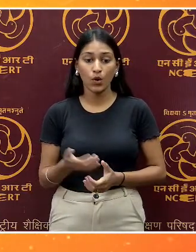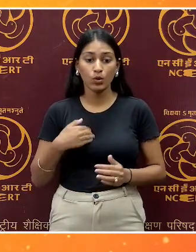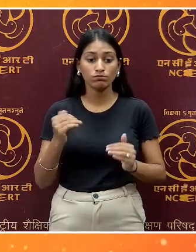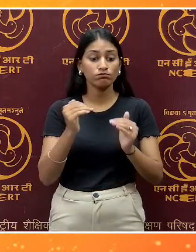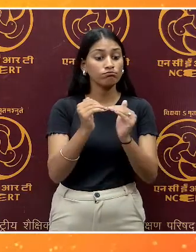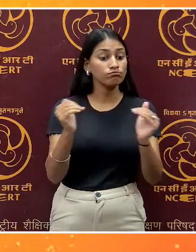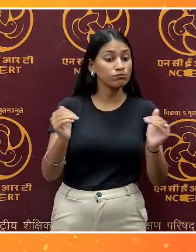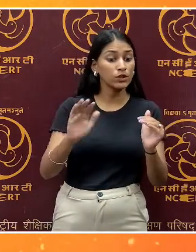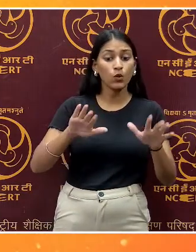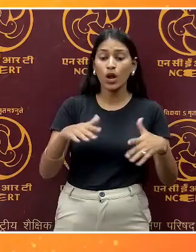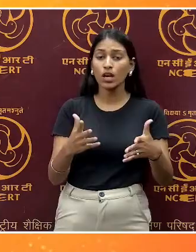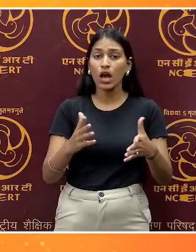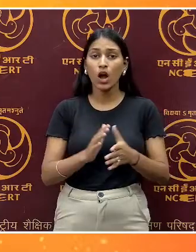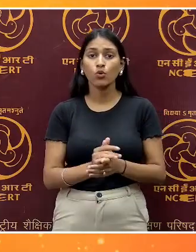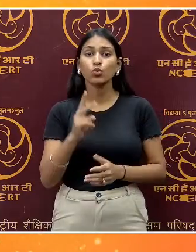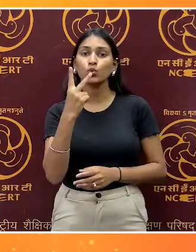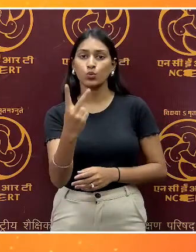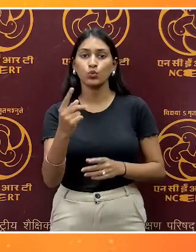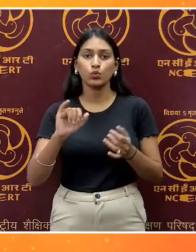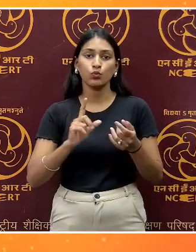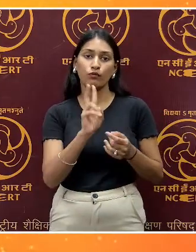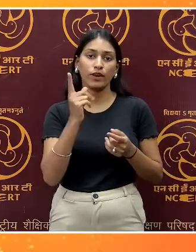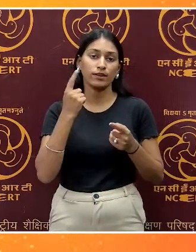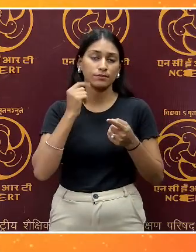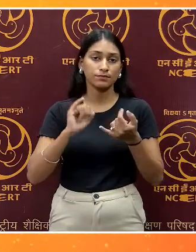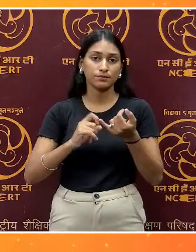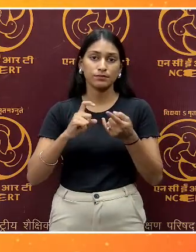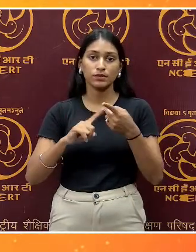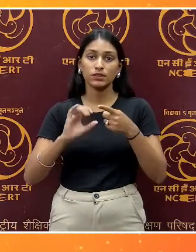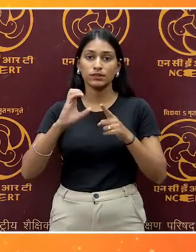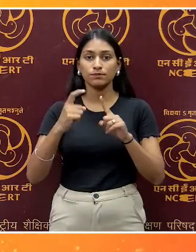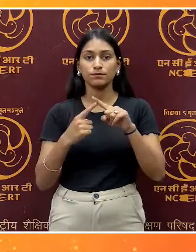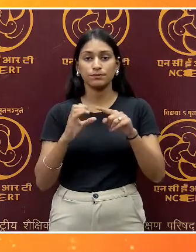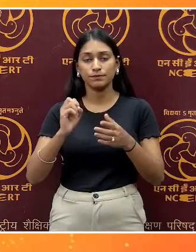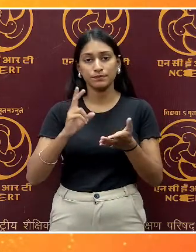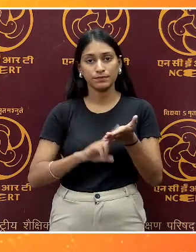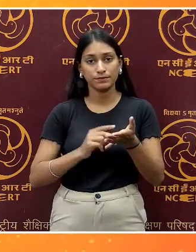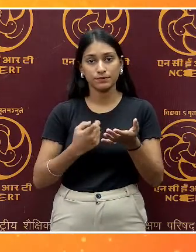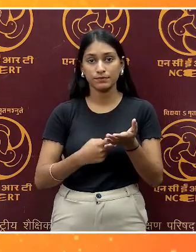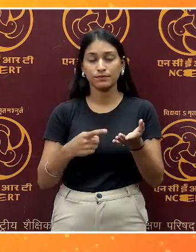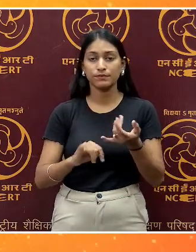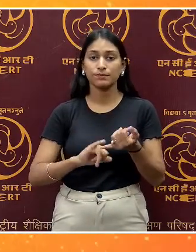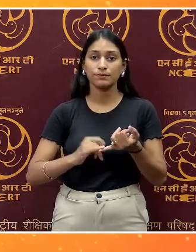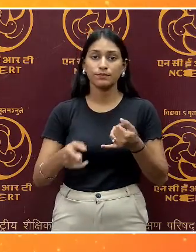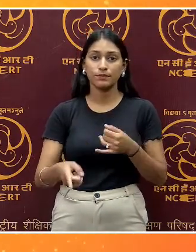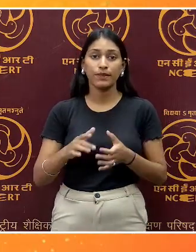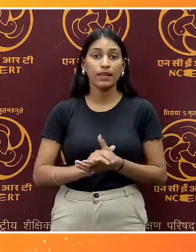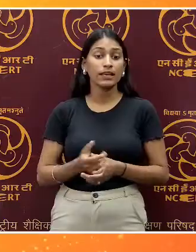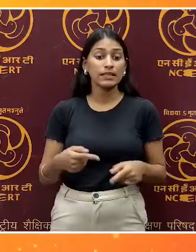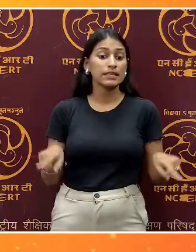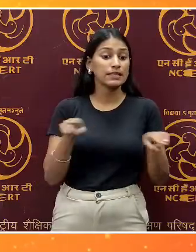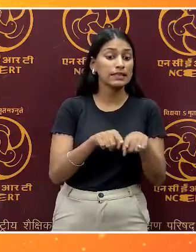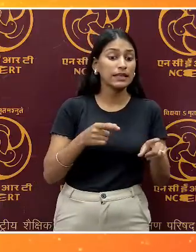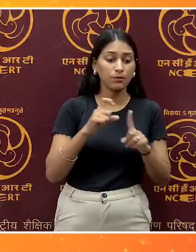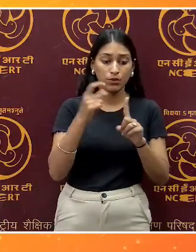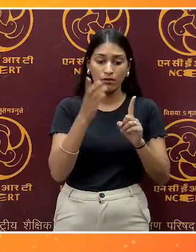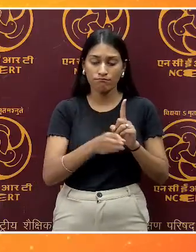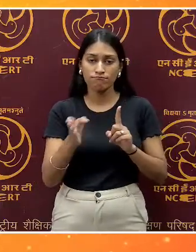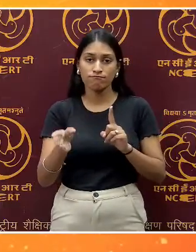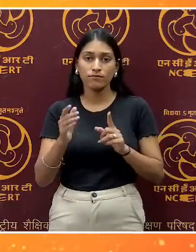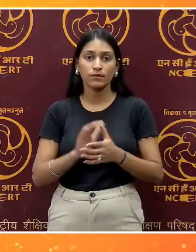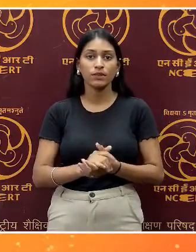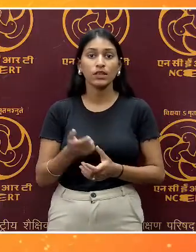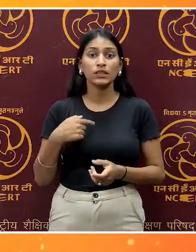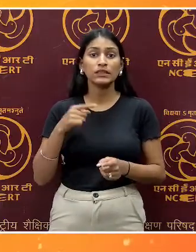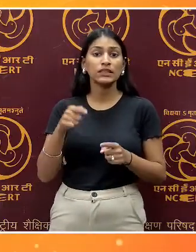two vectors, they must have same magnitude and same direction. And they